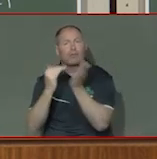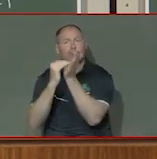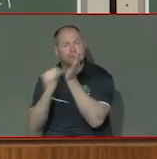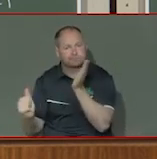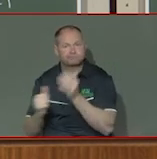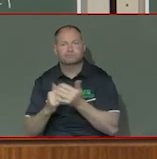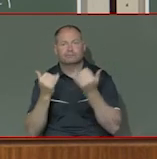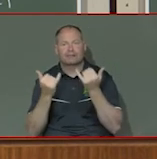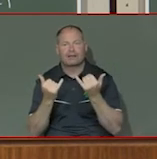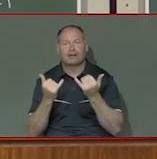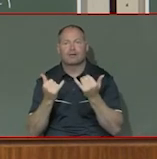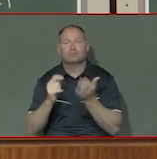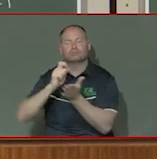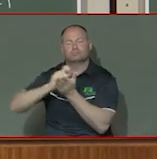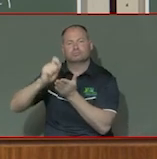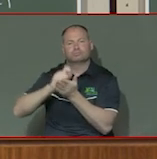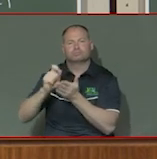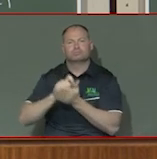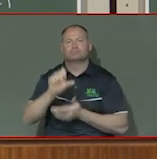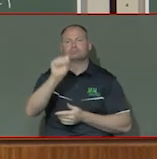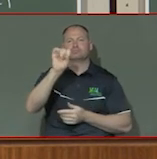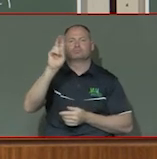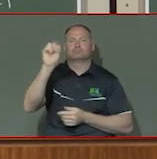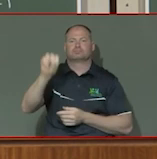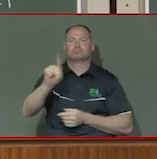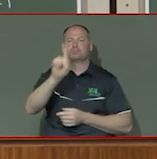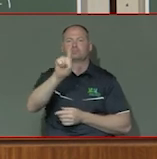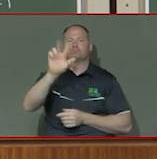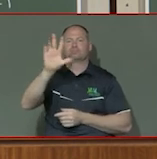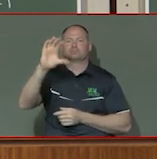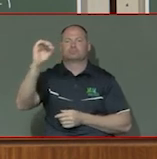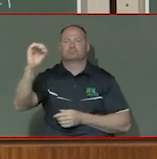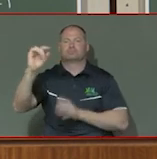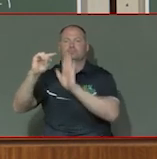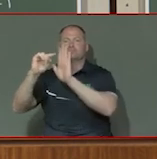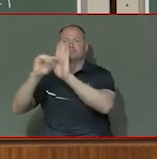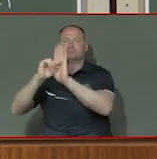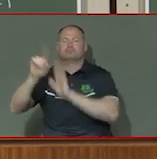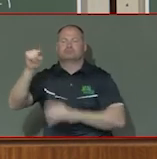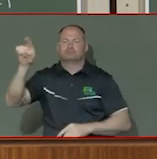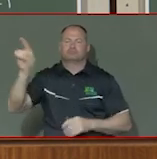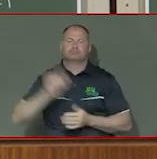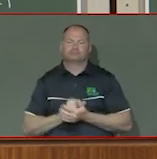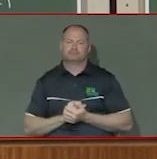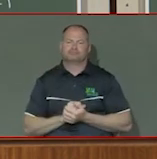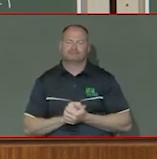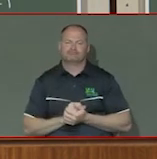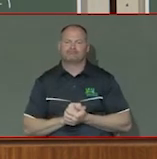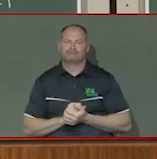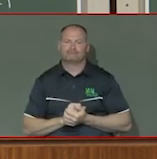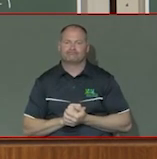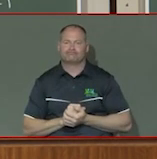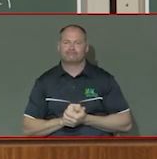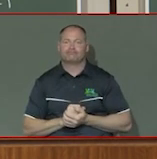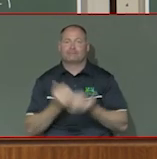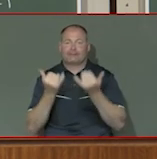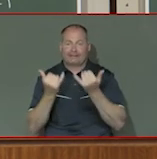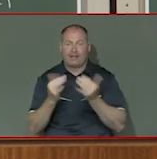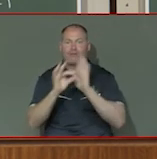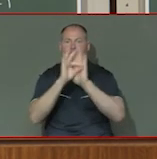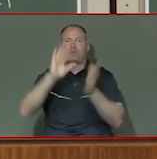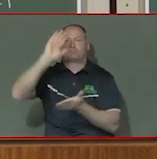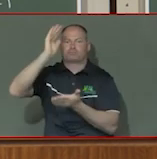the sine of 180 degrees minus theta. Are you with me? So now that is a reduction